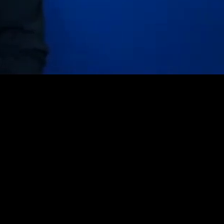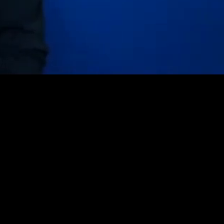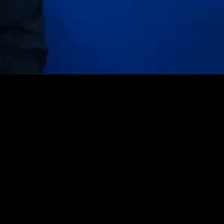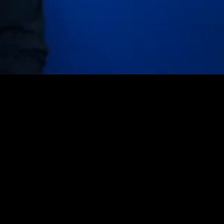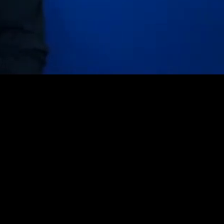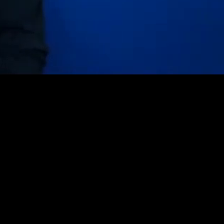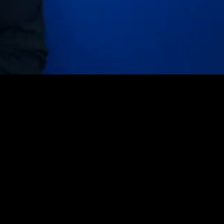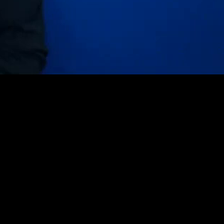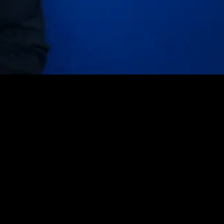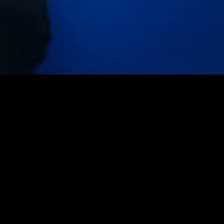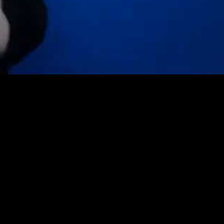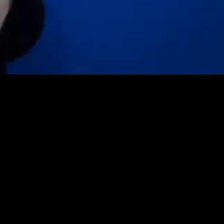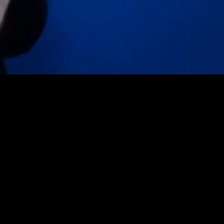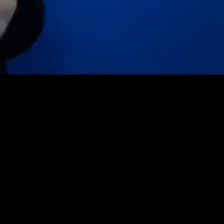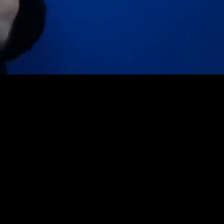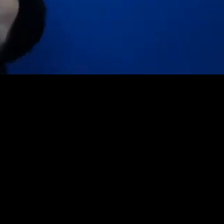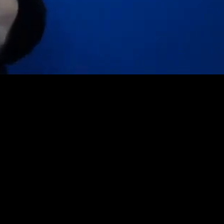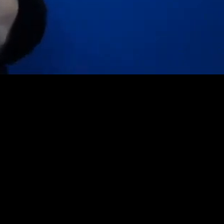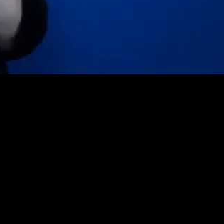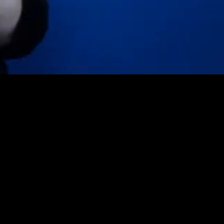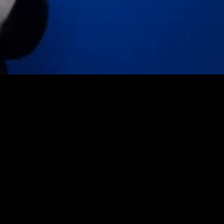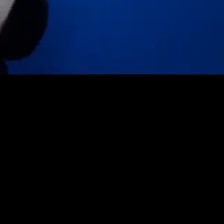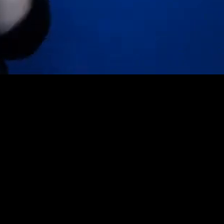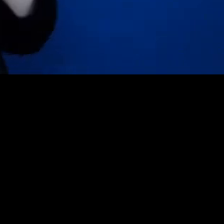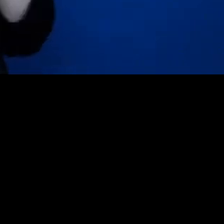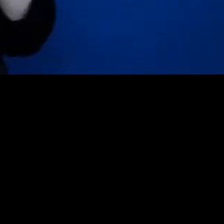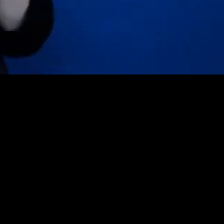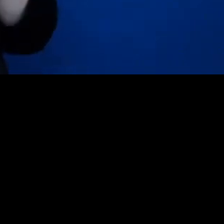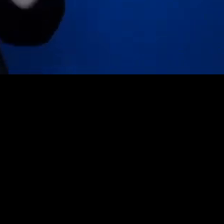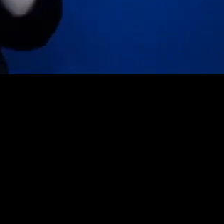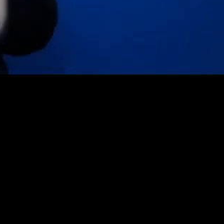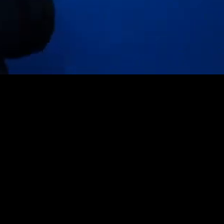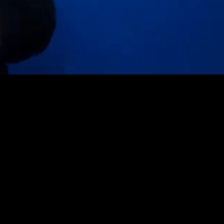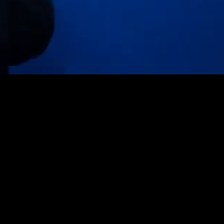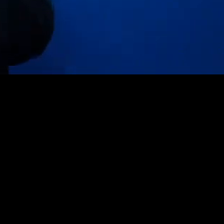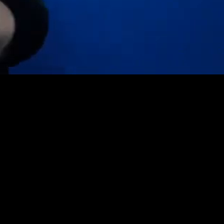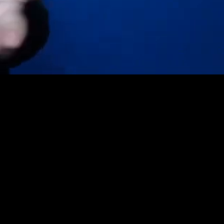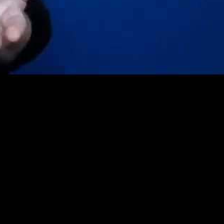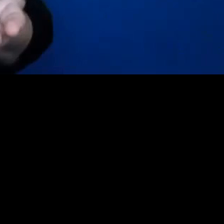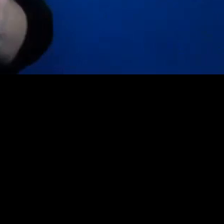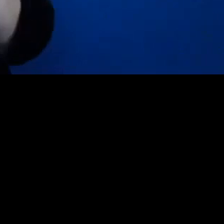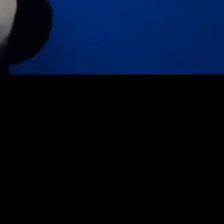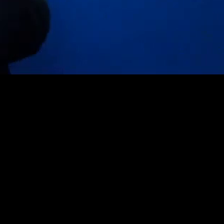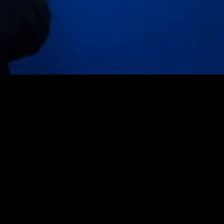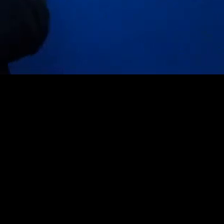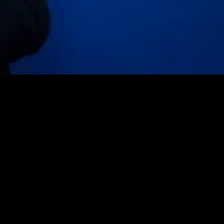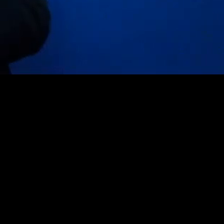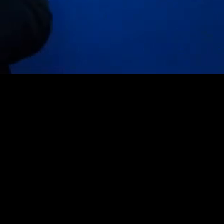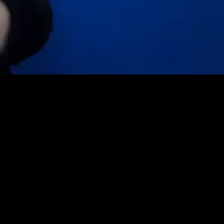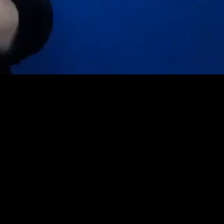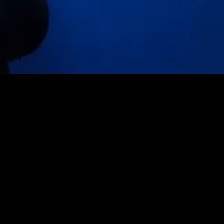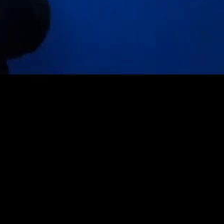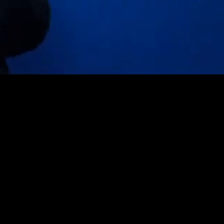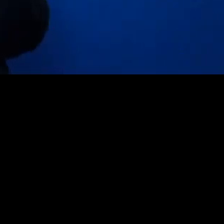Okay, great. That seems like it. So have a great night, everyone. And we hope to see you next time